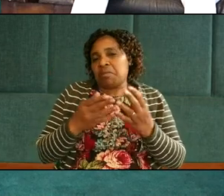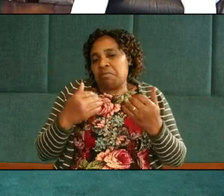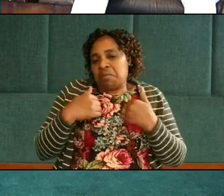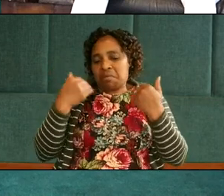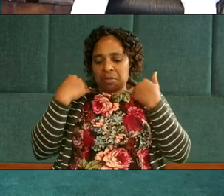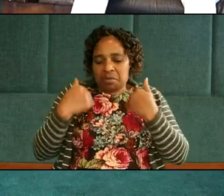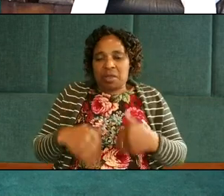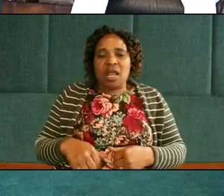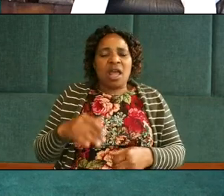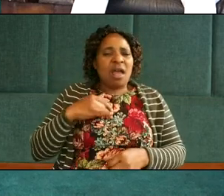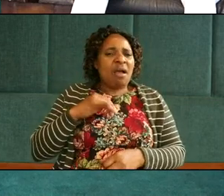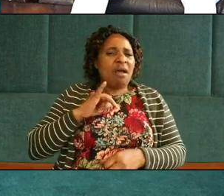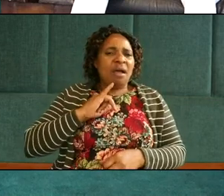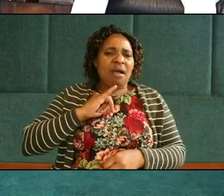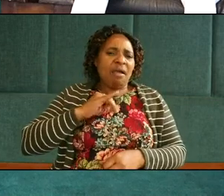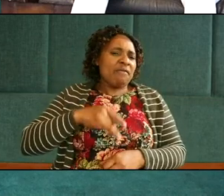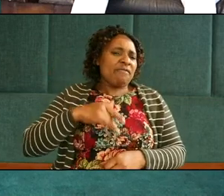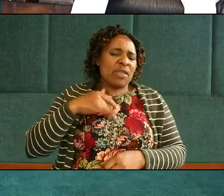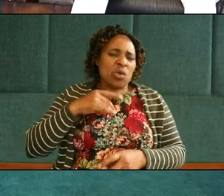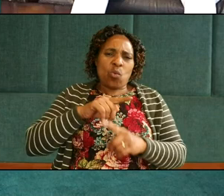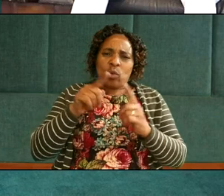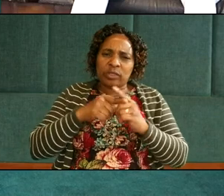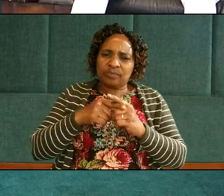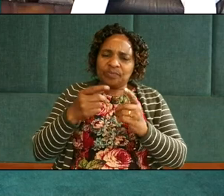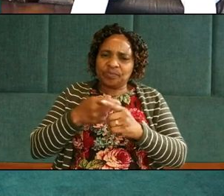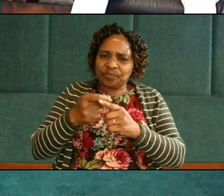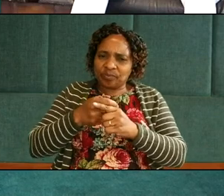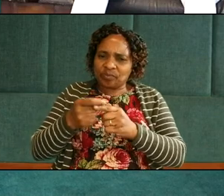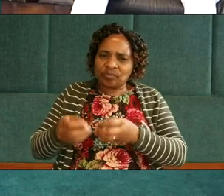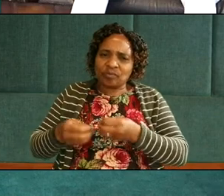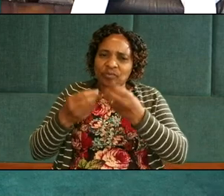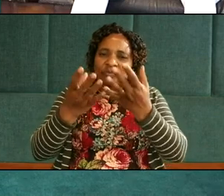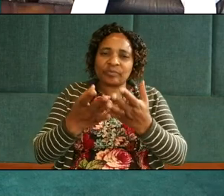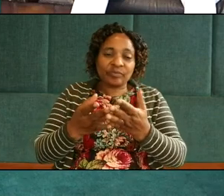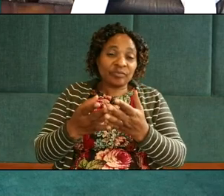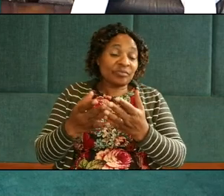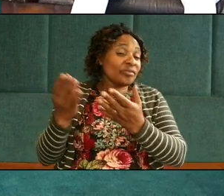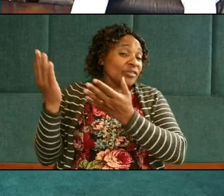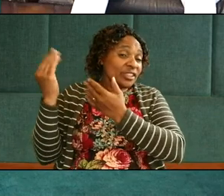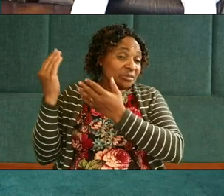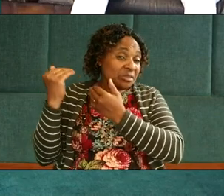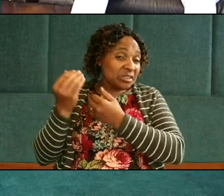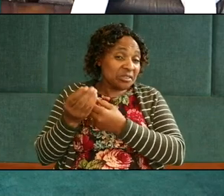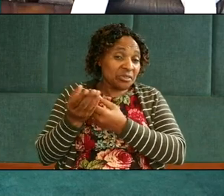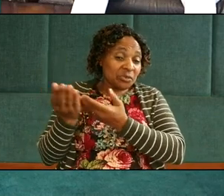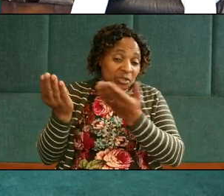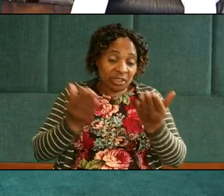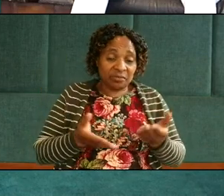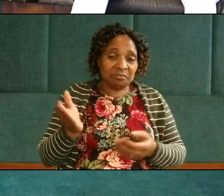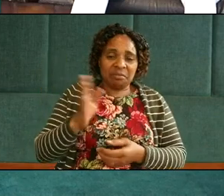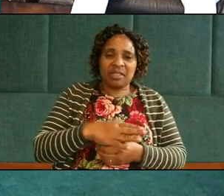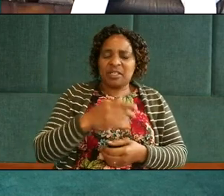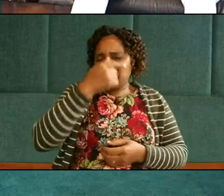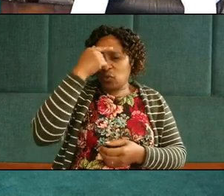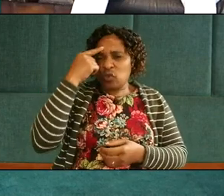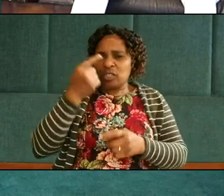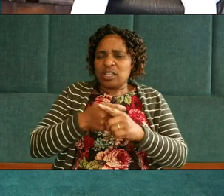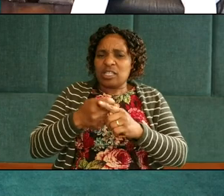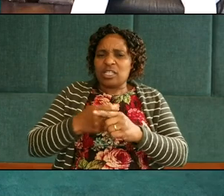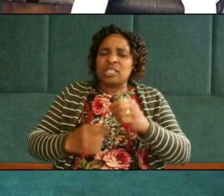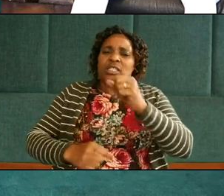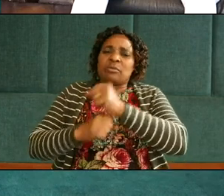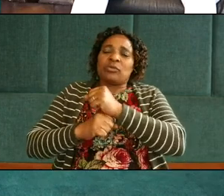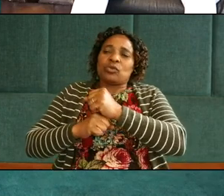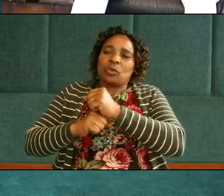feel when you're giving tithe, it's not something that you should expect to receive back, because tithe is used to support